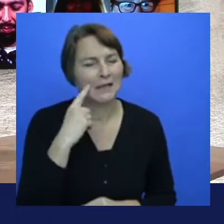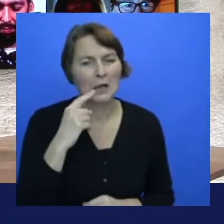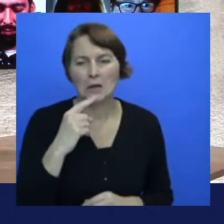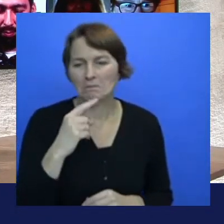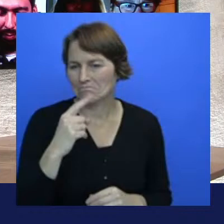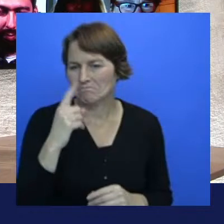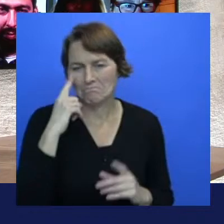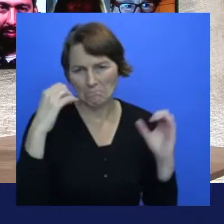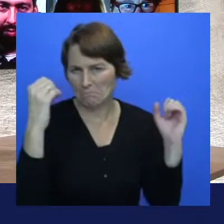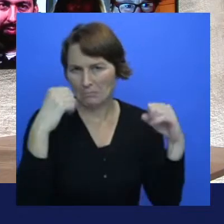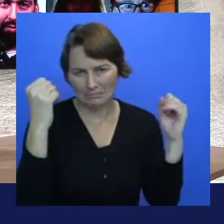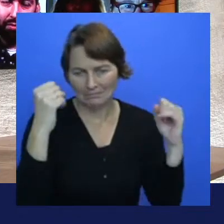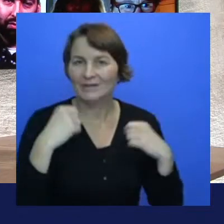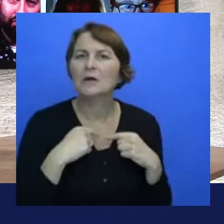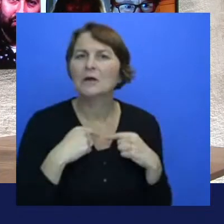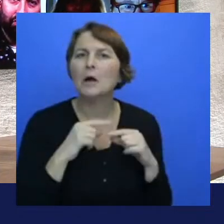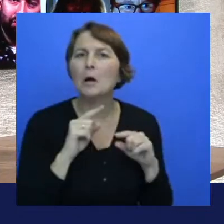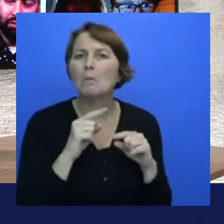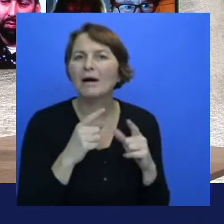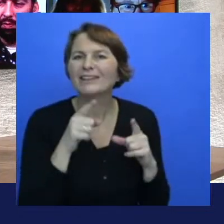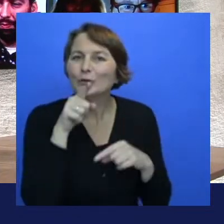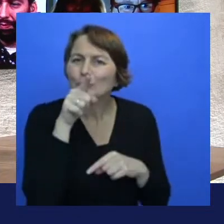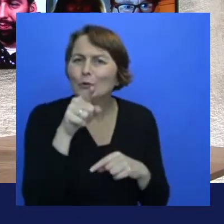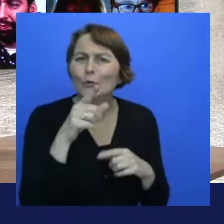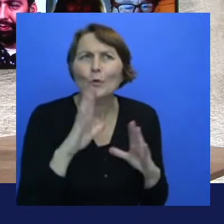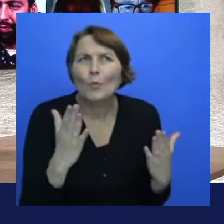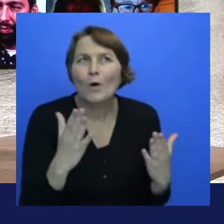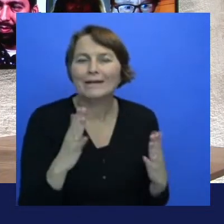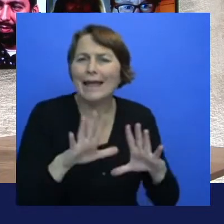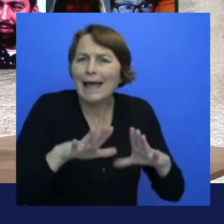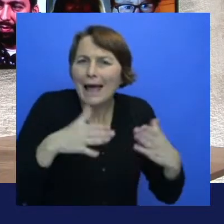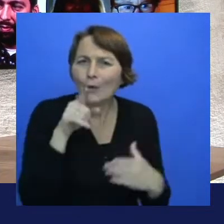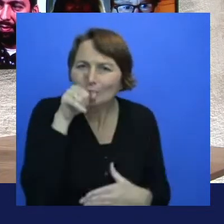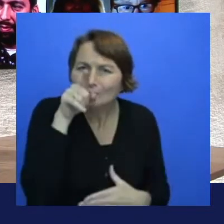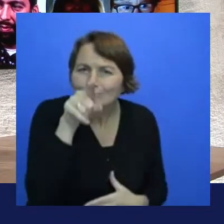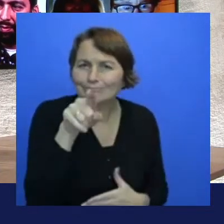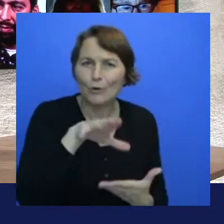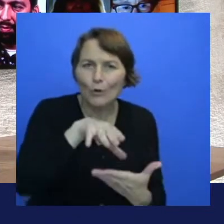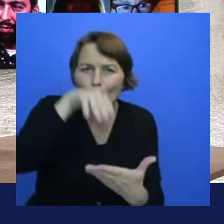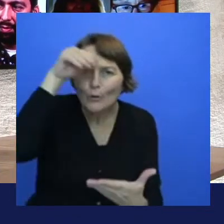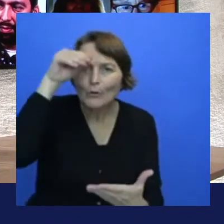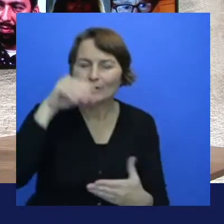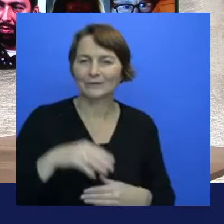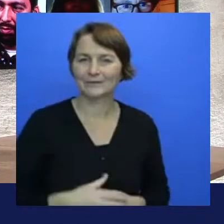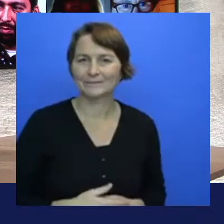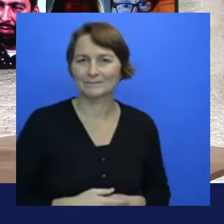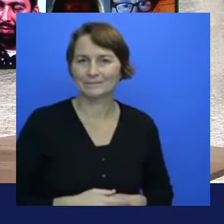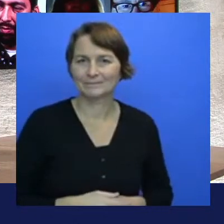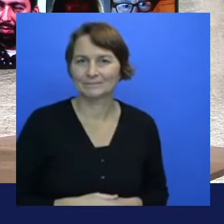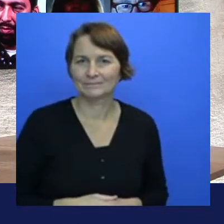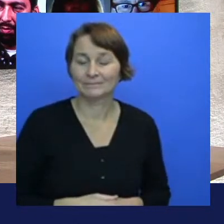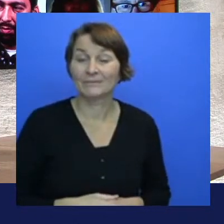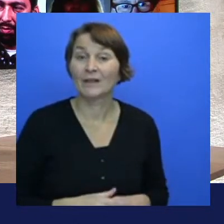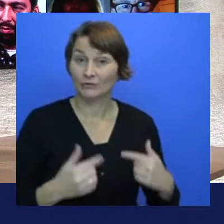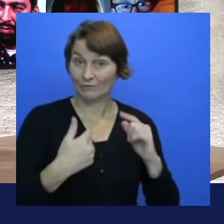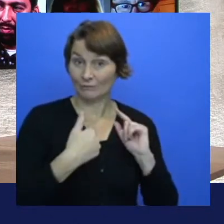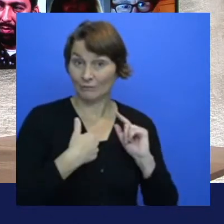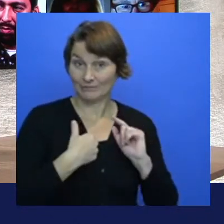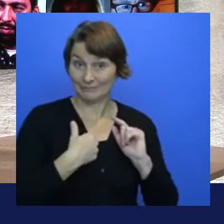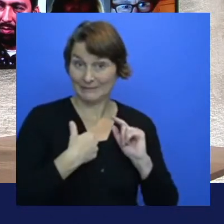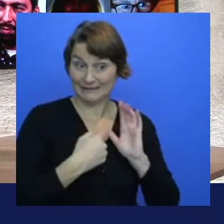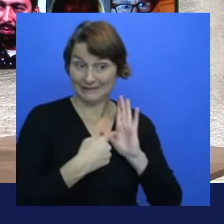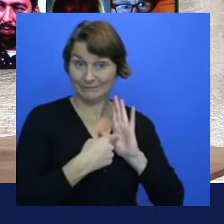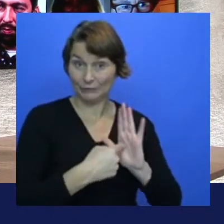It depends on what kind of learner you are. I can't completely distance myself from